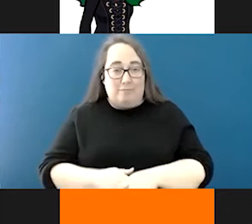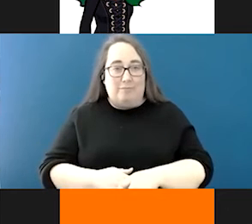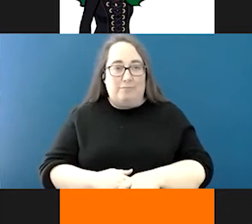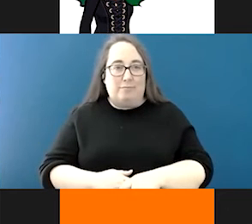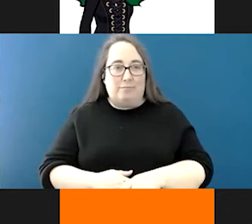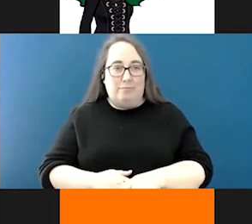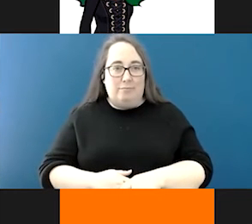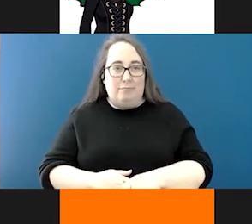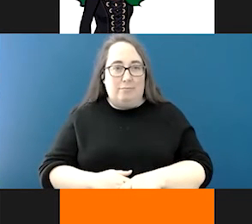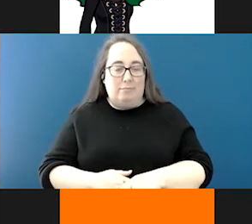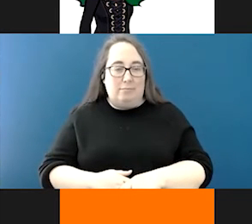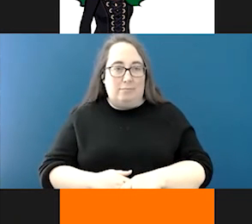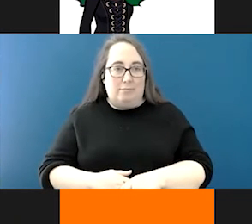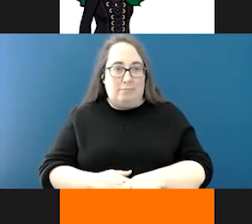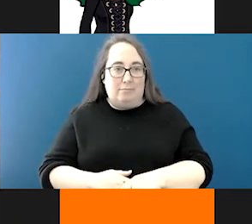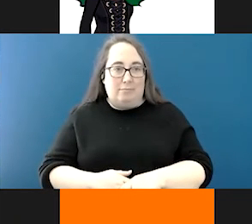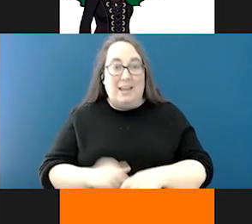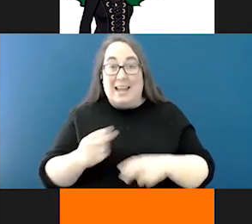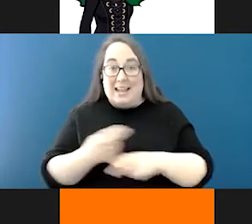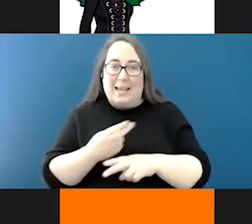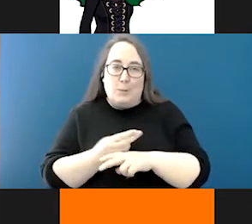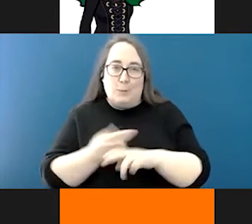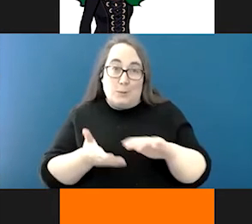or you can definitely use the stove,